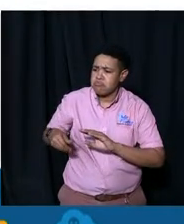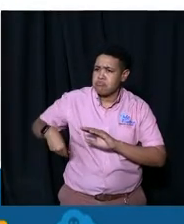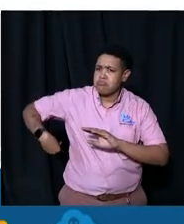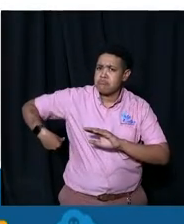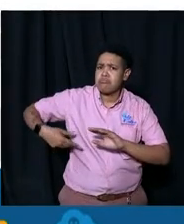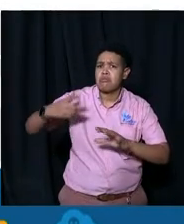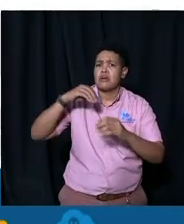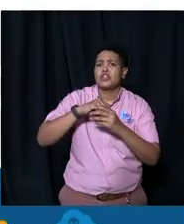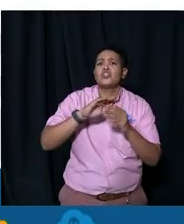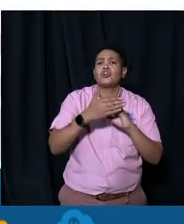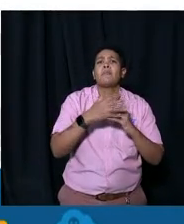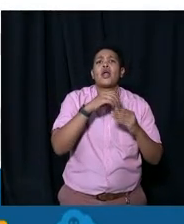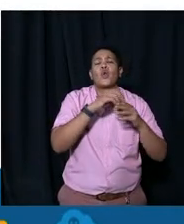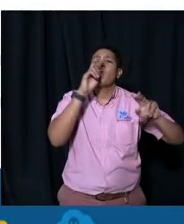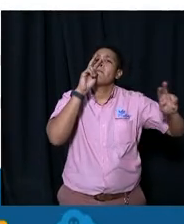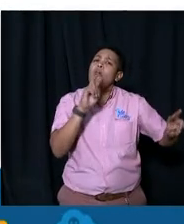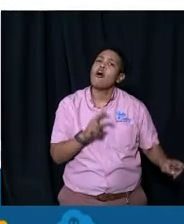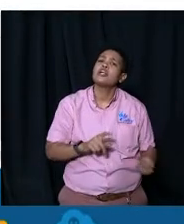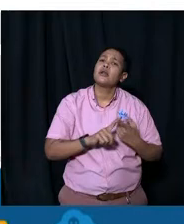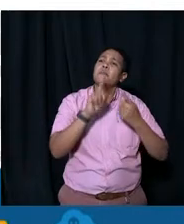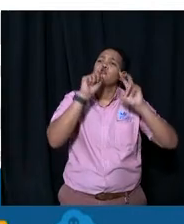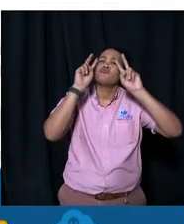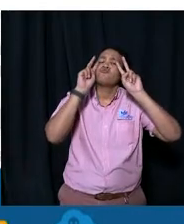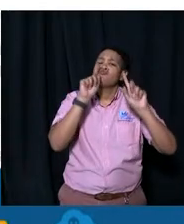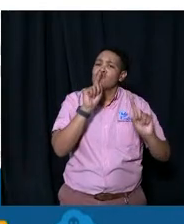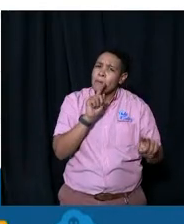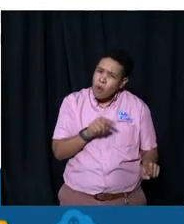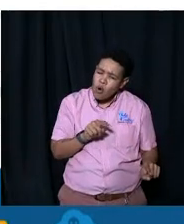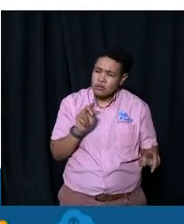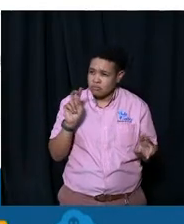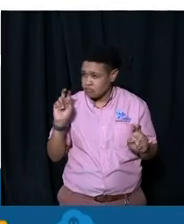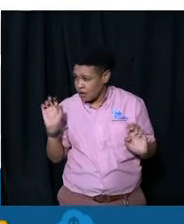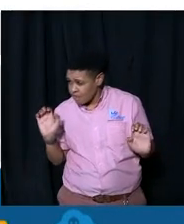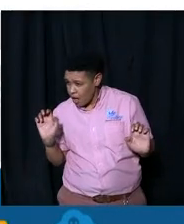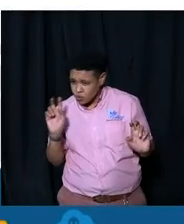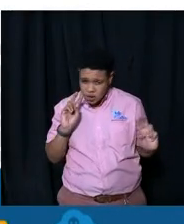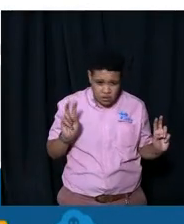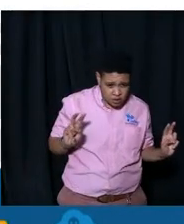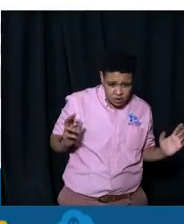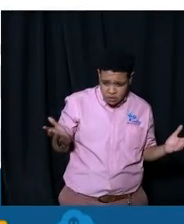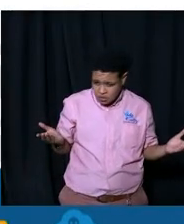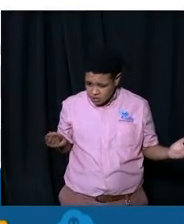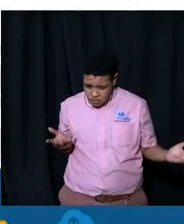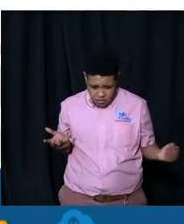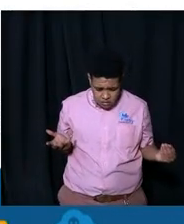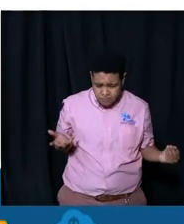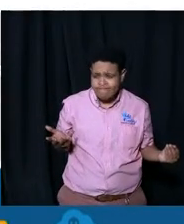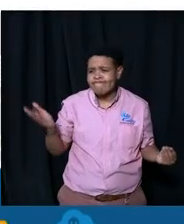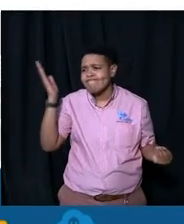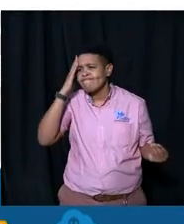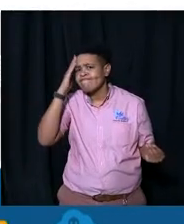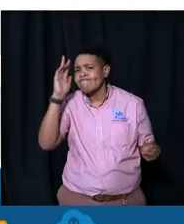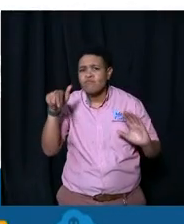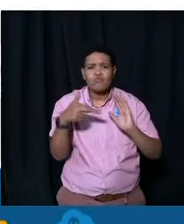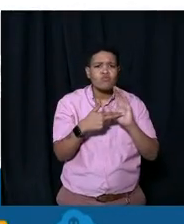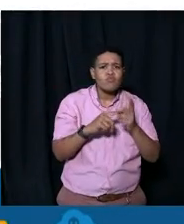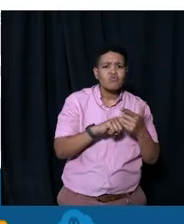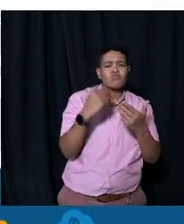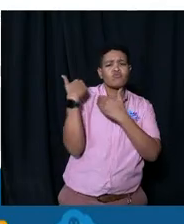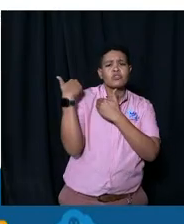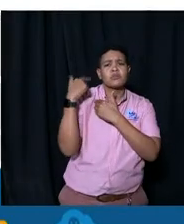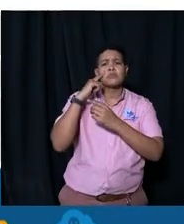Jamaica, including a monitoring and reporting and evaluation framework, which identifies roles and responsibilities of the